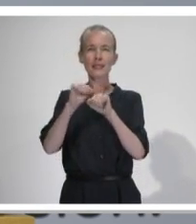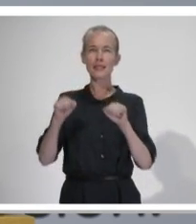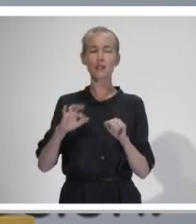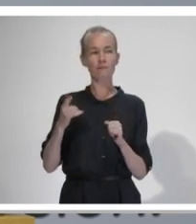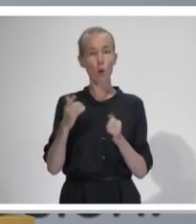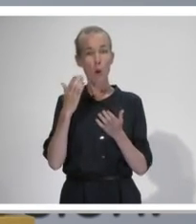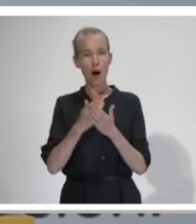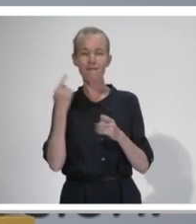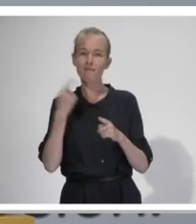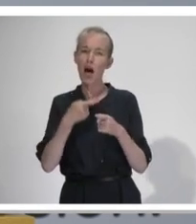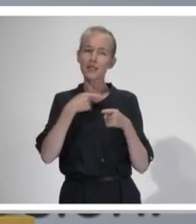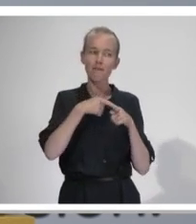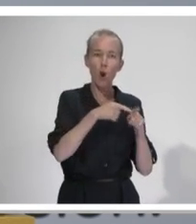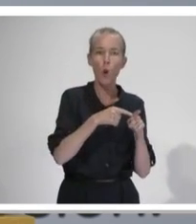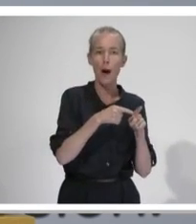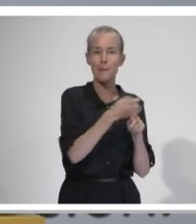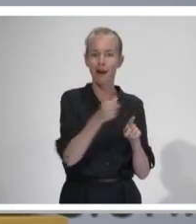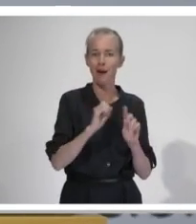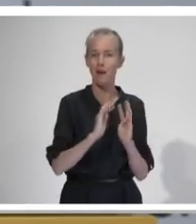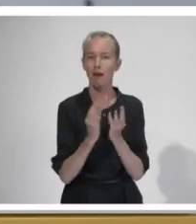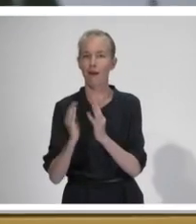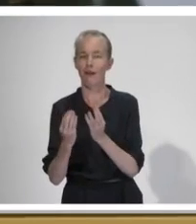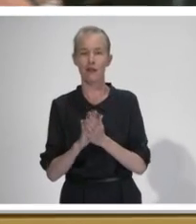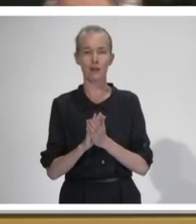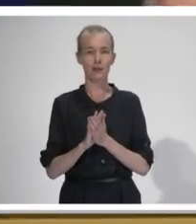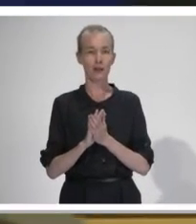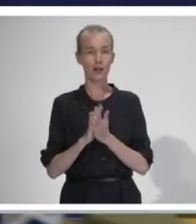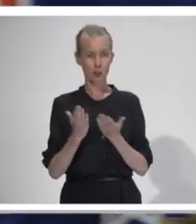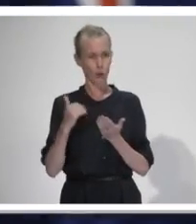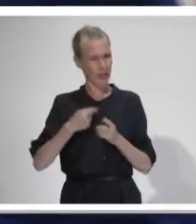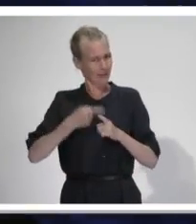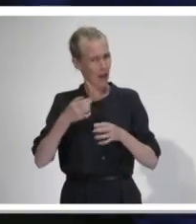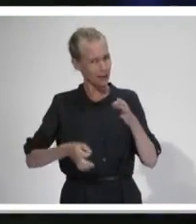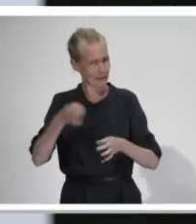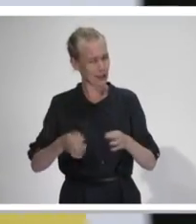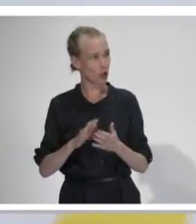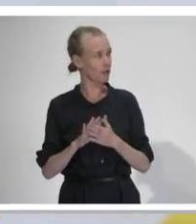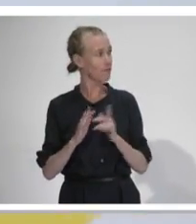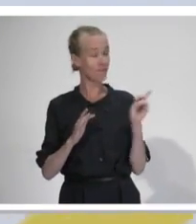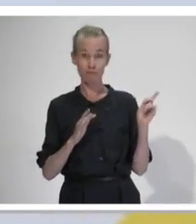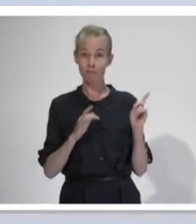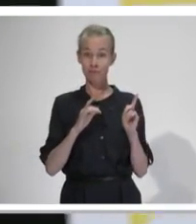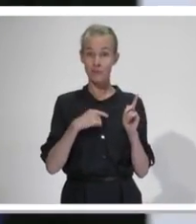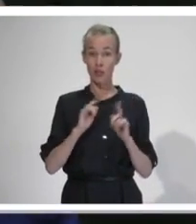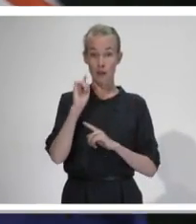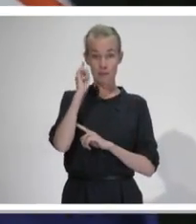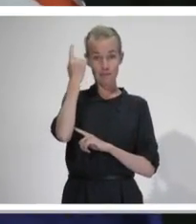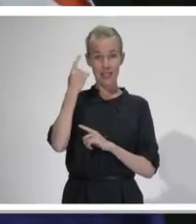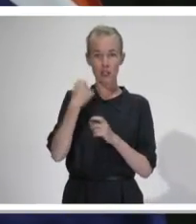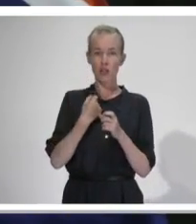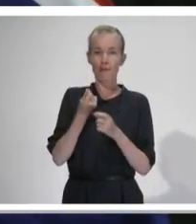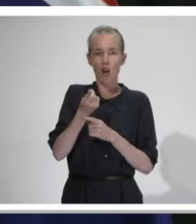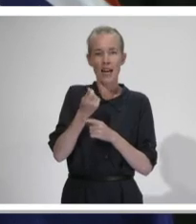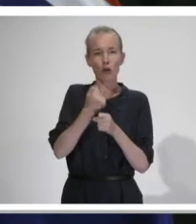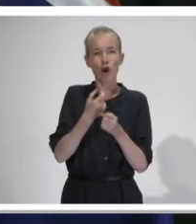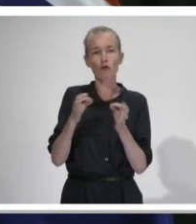feasibly leaving a lockdown soon? Oh, look, the work's been underway for some time on a number of different options. We're certainly aware of the COVID card option as one